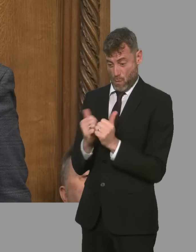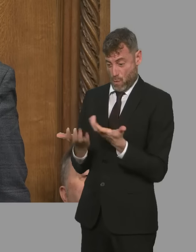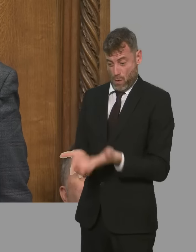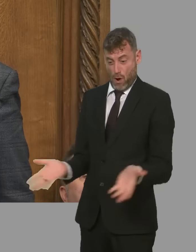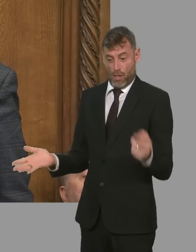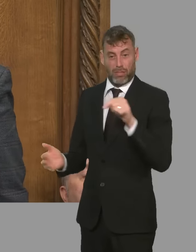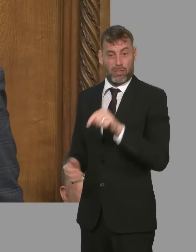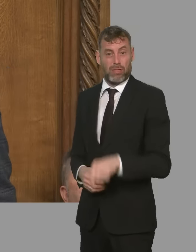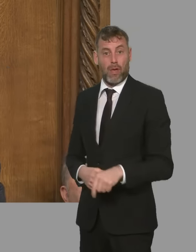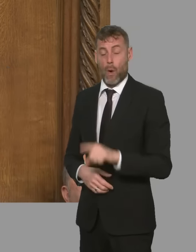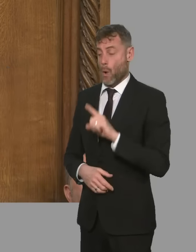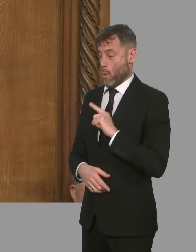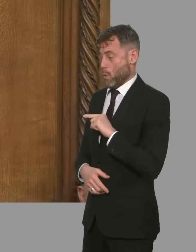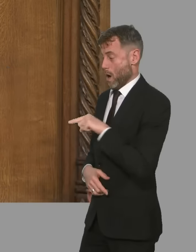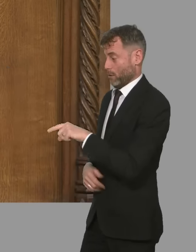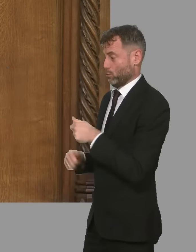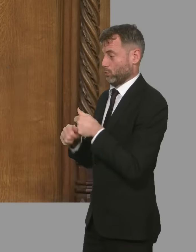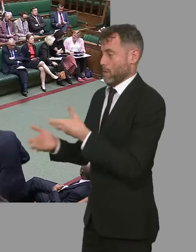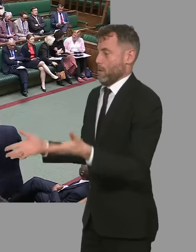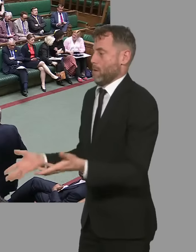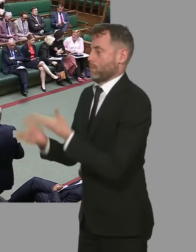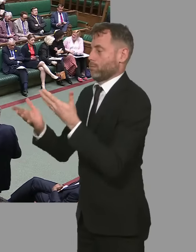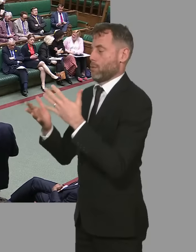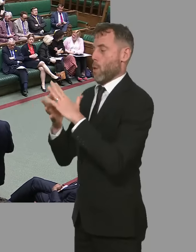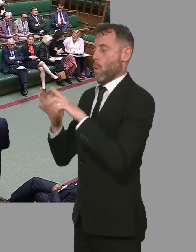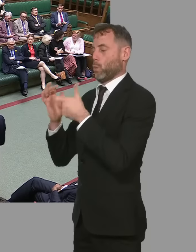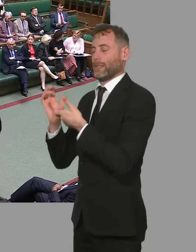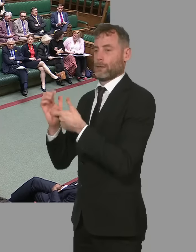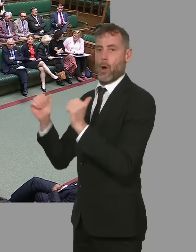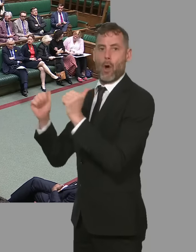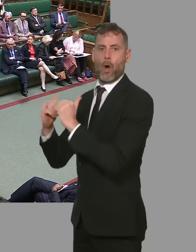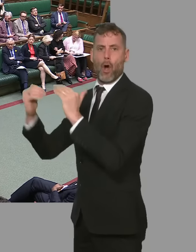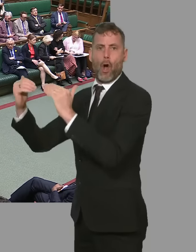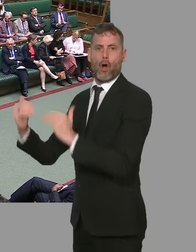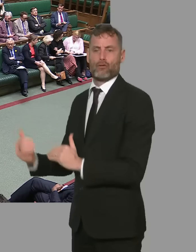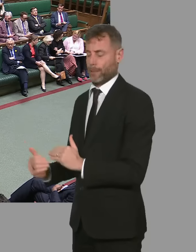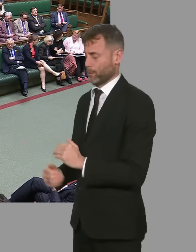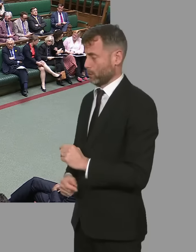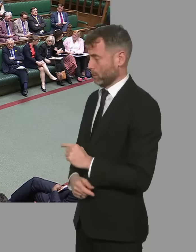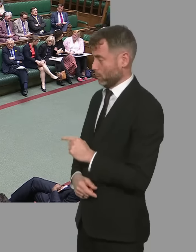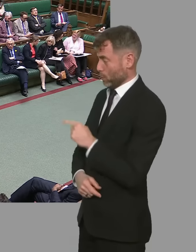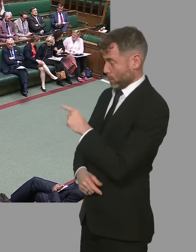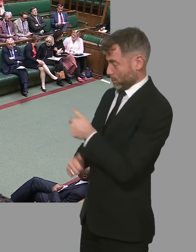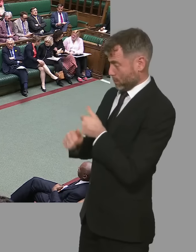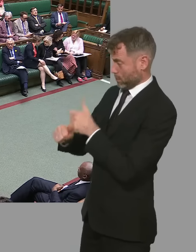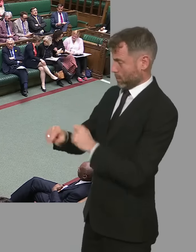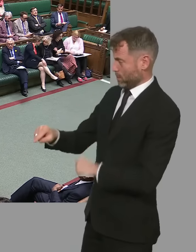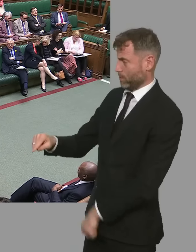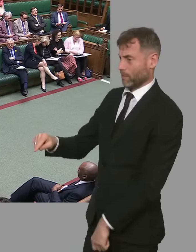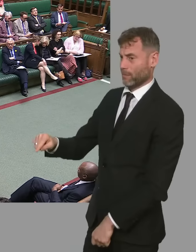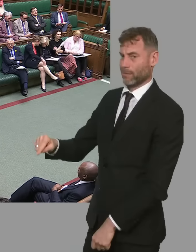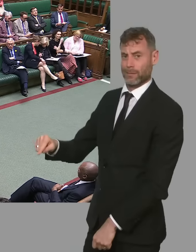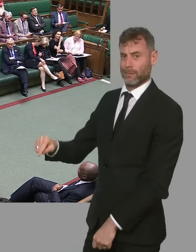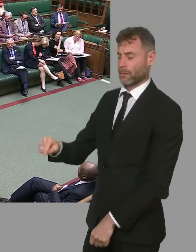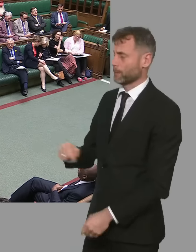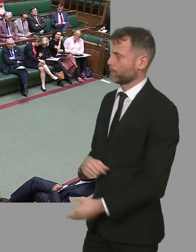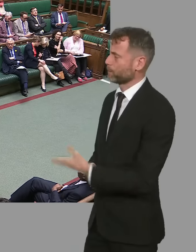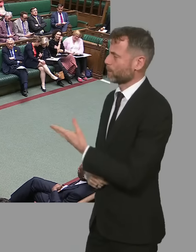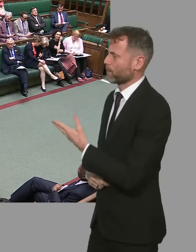agenda, which he seems so ready to embrace. Well, I don't accept the argument that the honourable